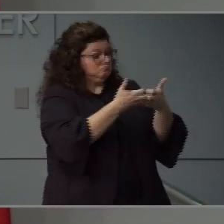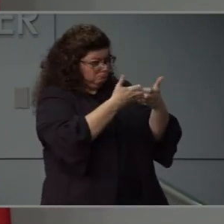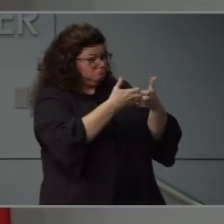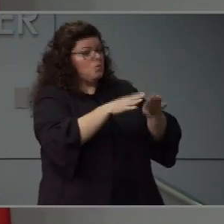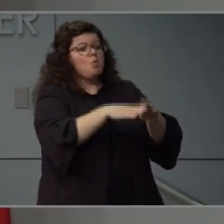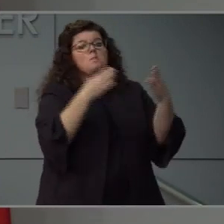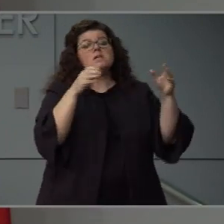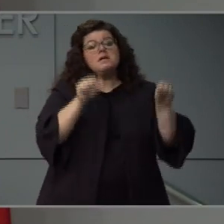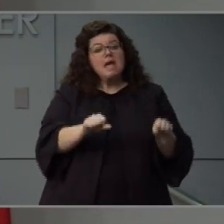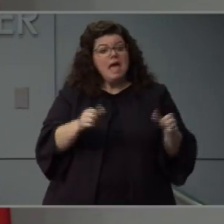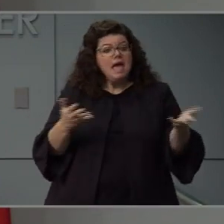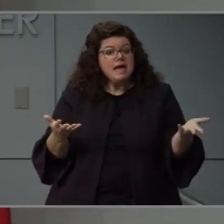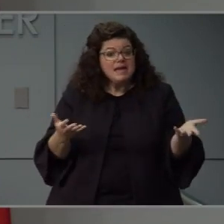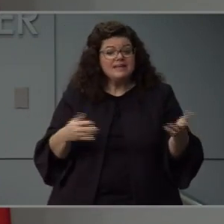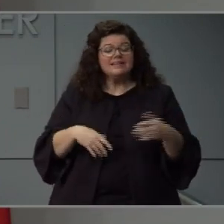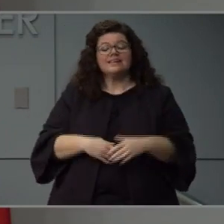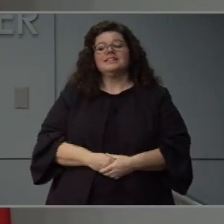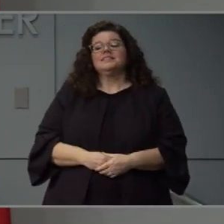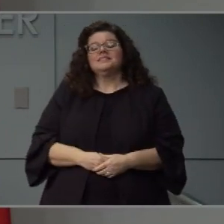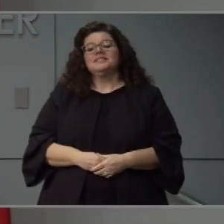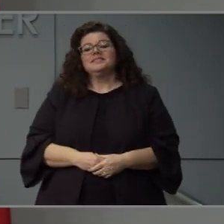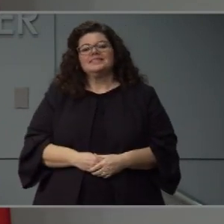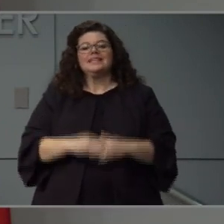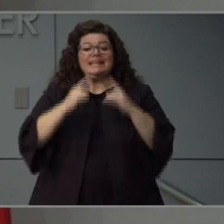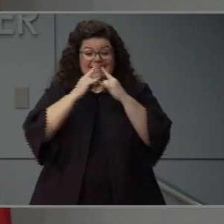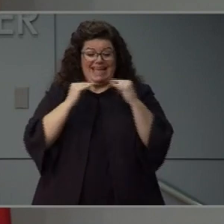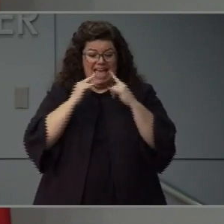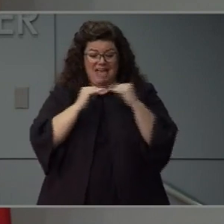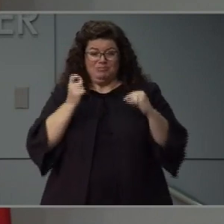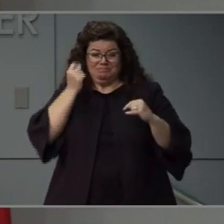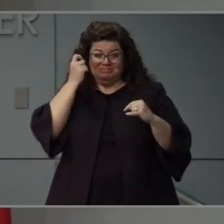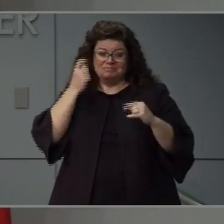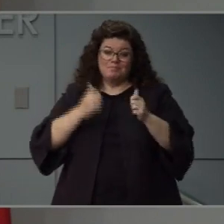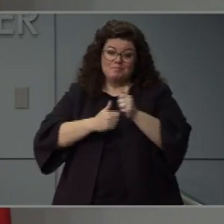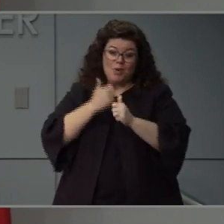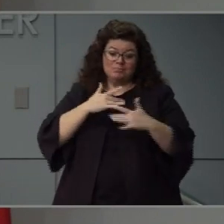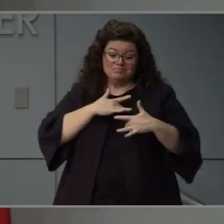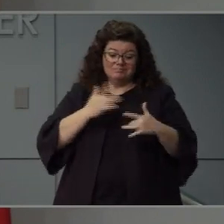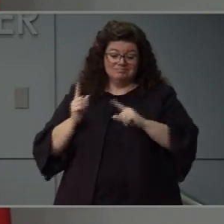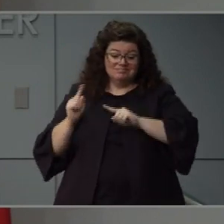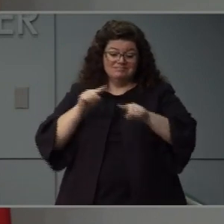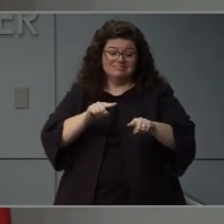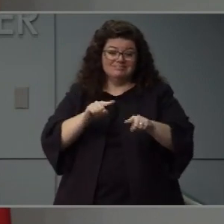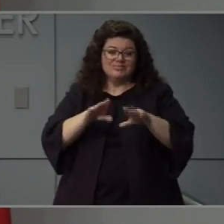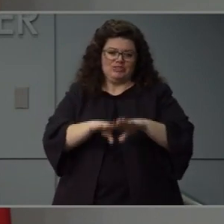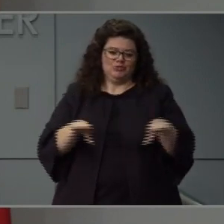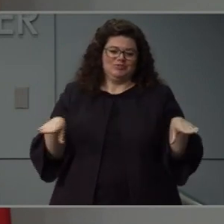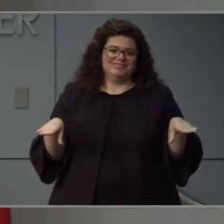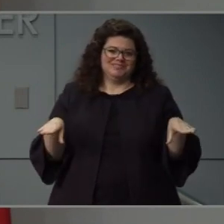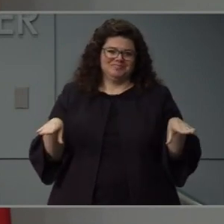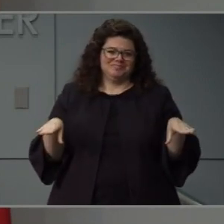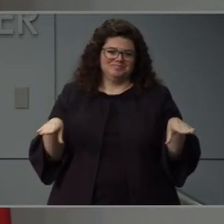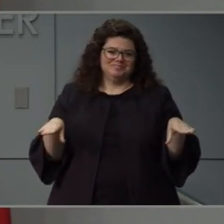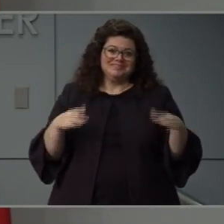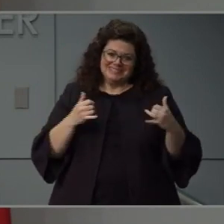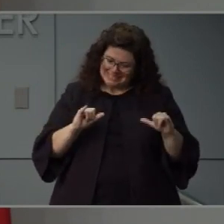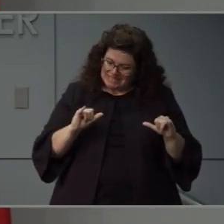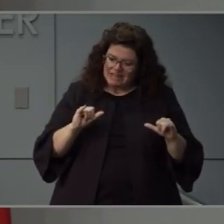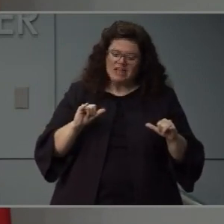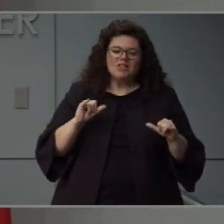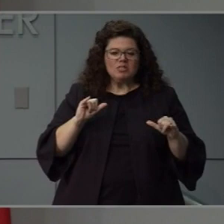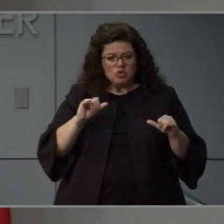interesting, mix of right. It's children, so they are a lower risk population, but they are living in tighter